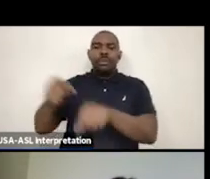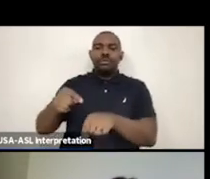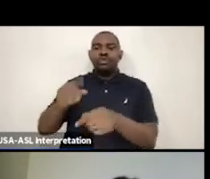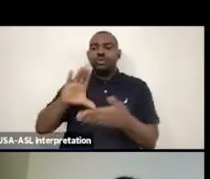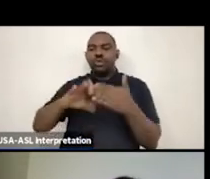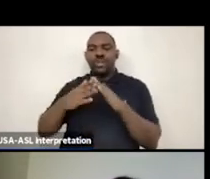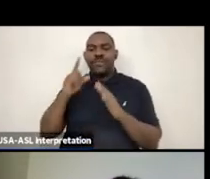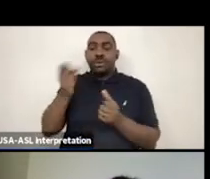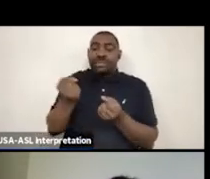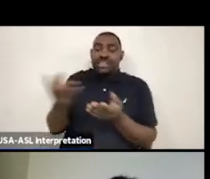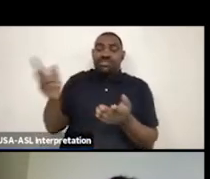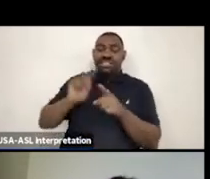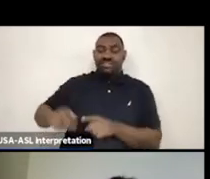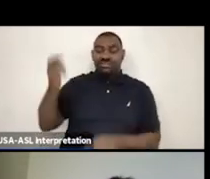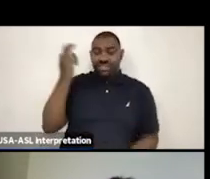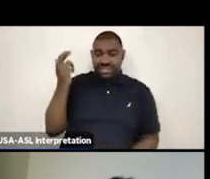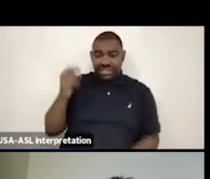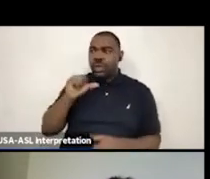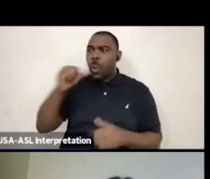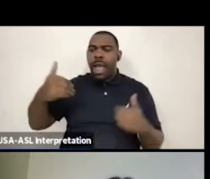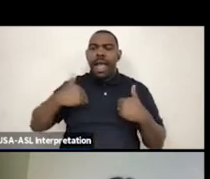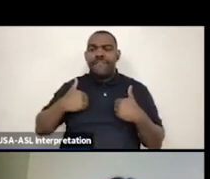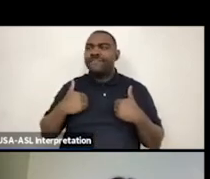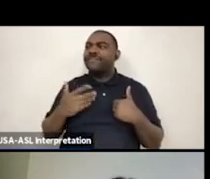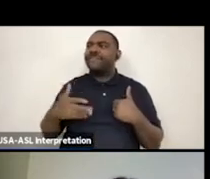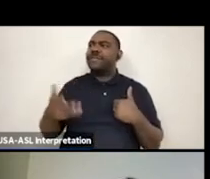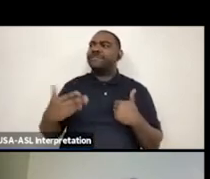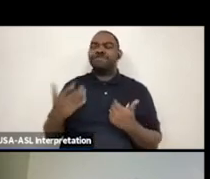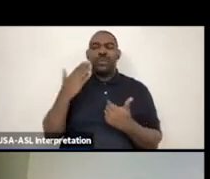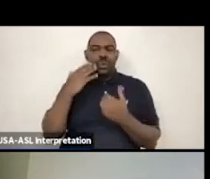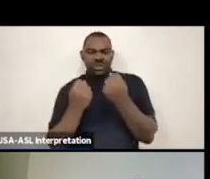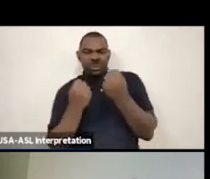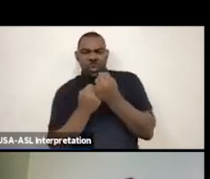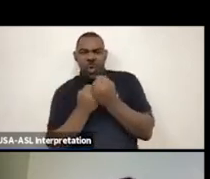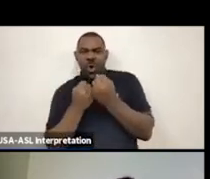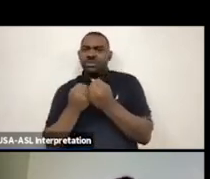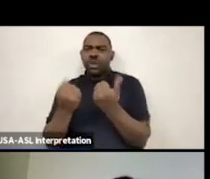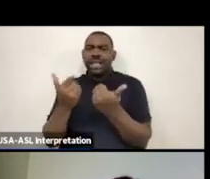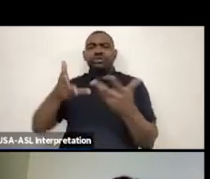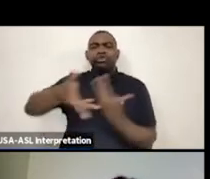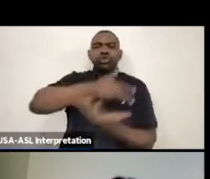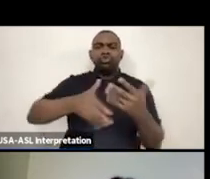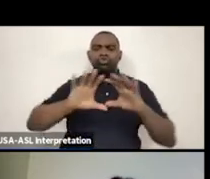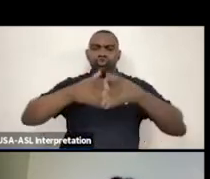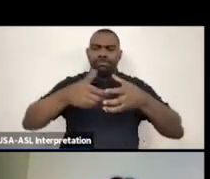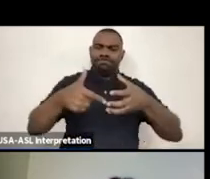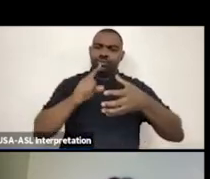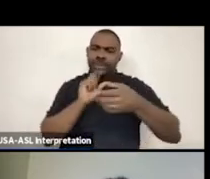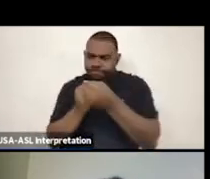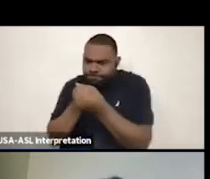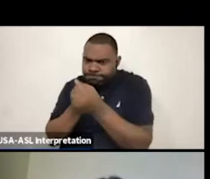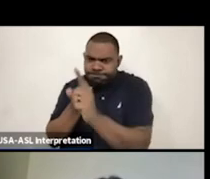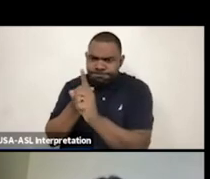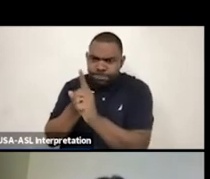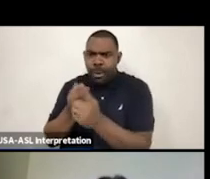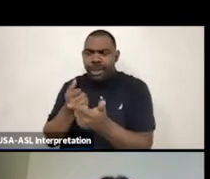don't really have, these supportive social circles that would be really helpful, especially as